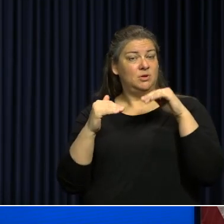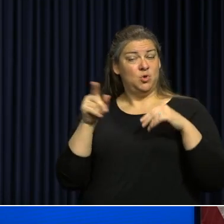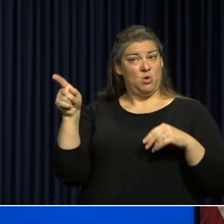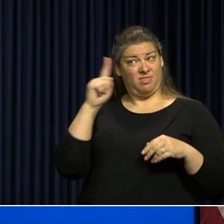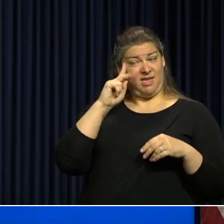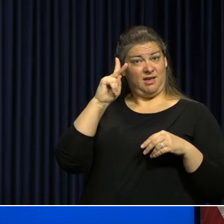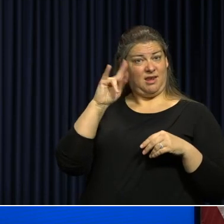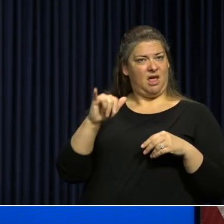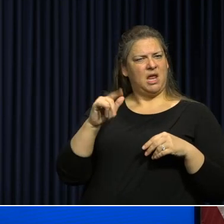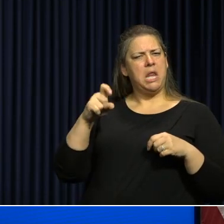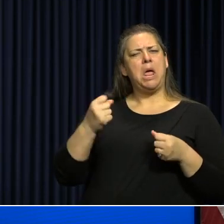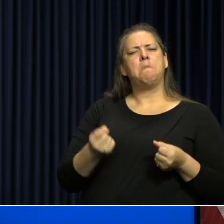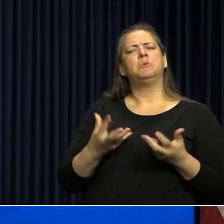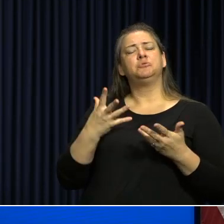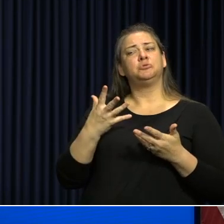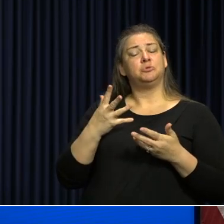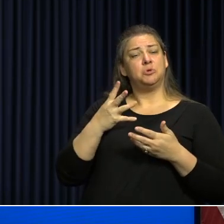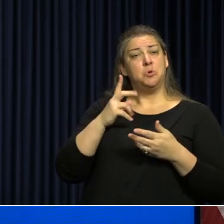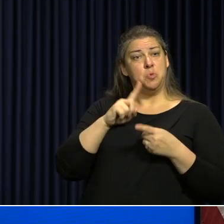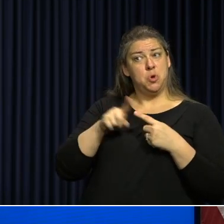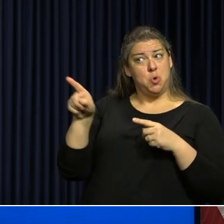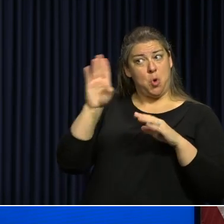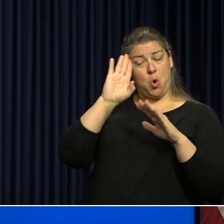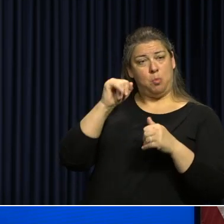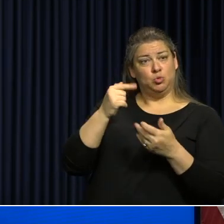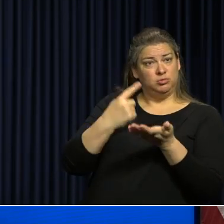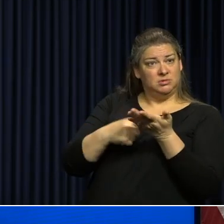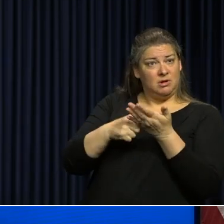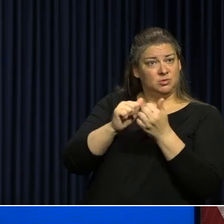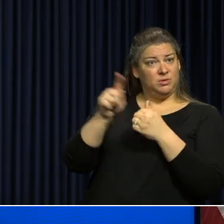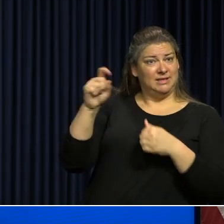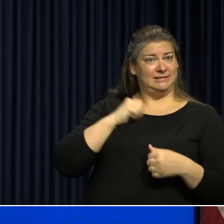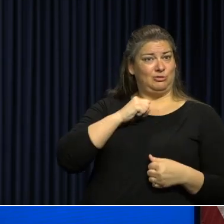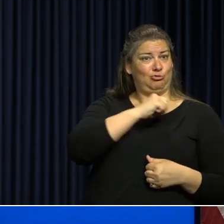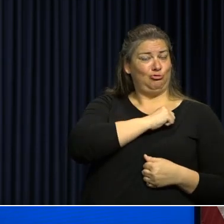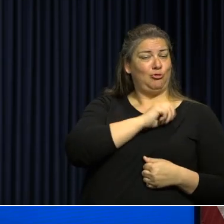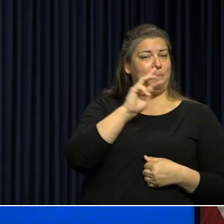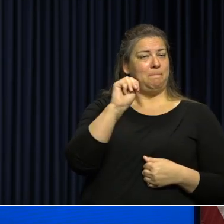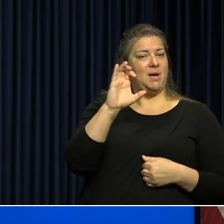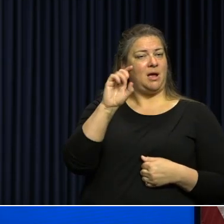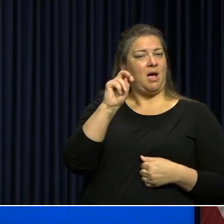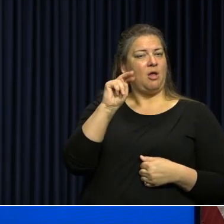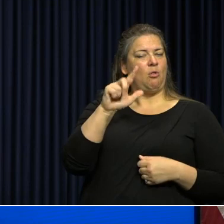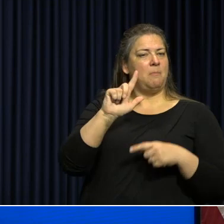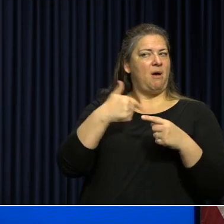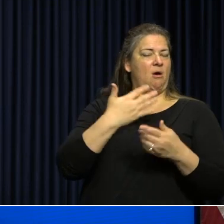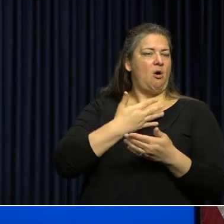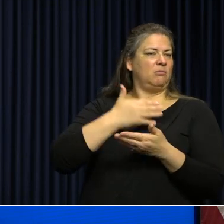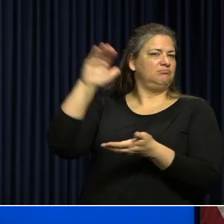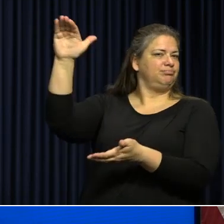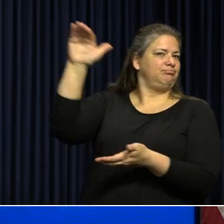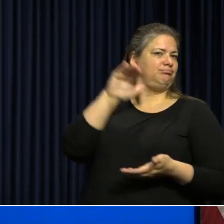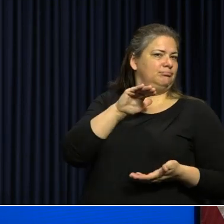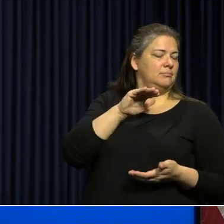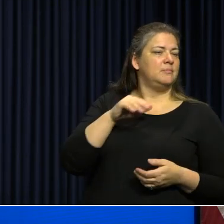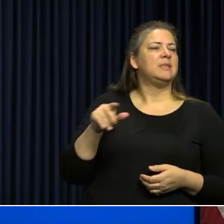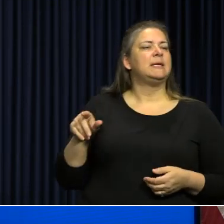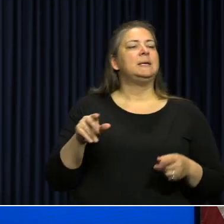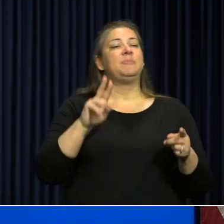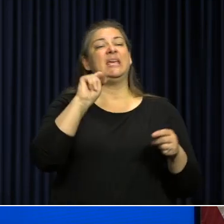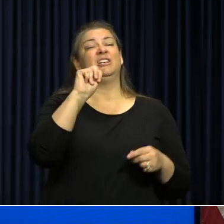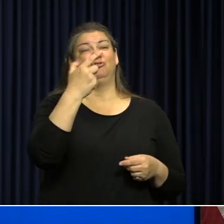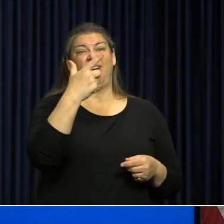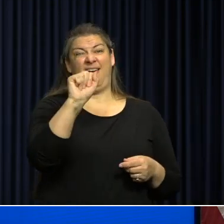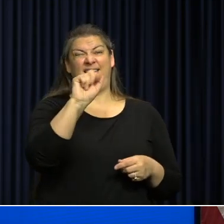needs, and when do you hope to speak to Senator Mitch McConnell about that relief plan? Question is, the NGA, the